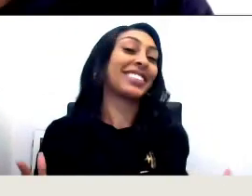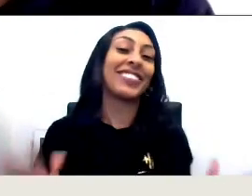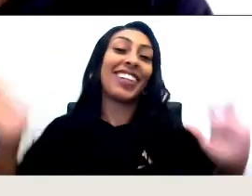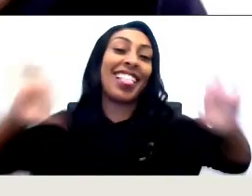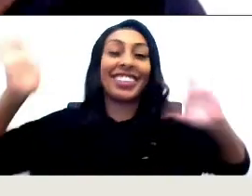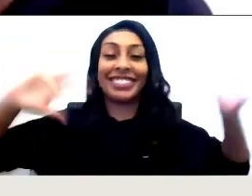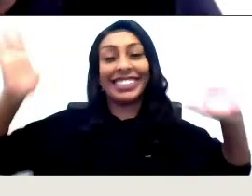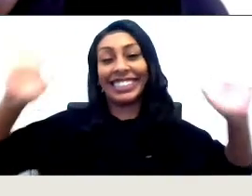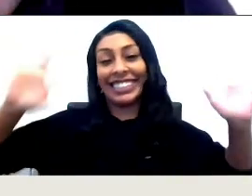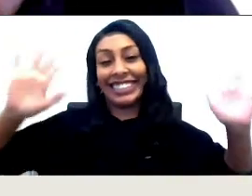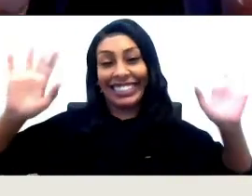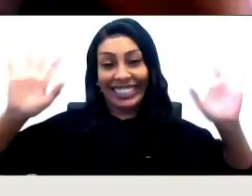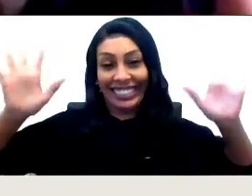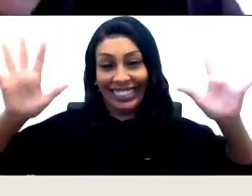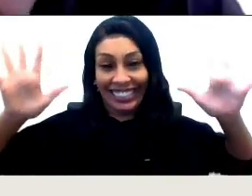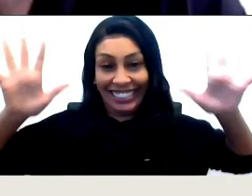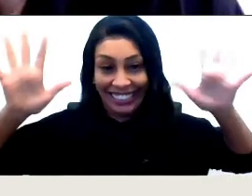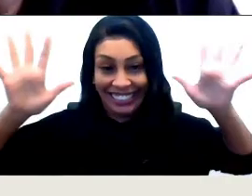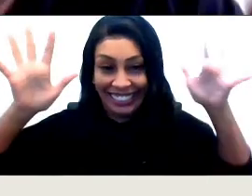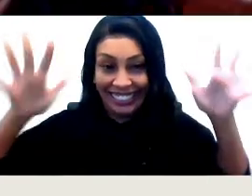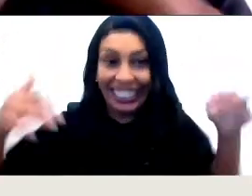great!